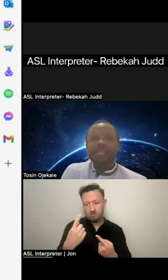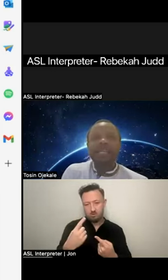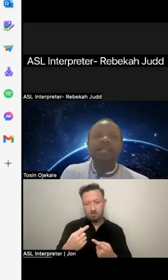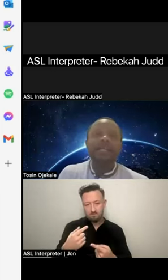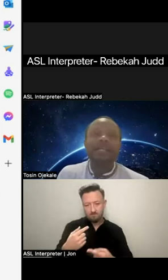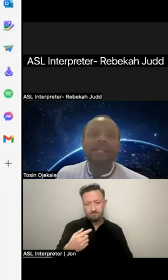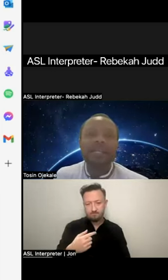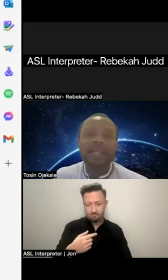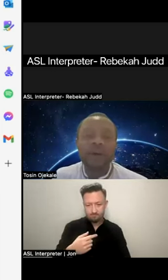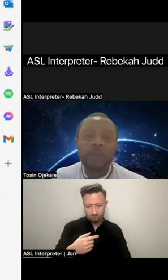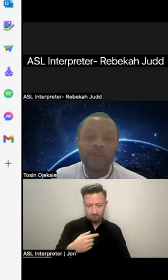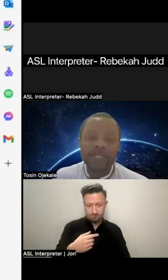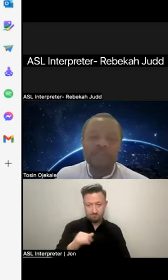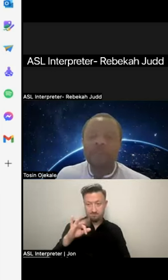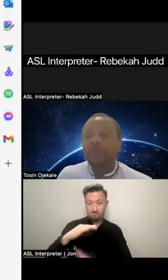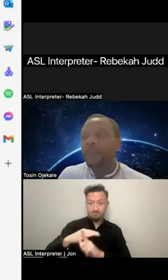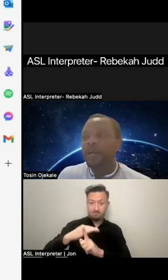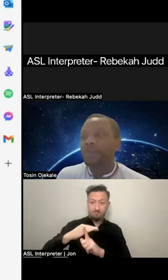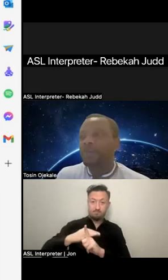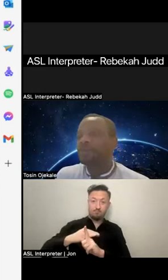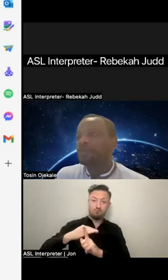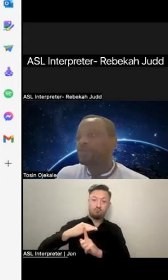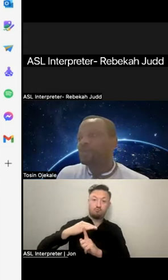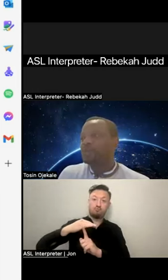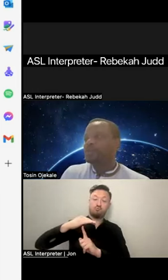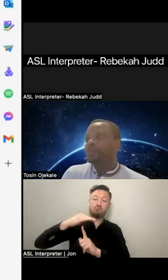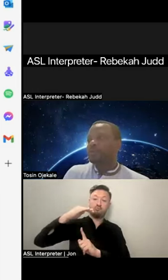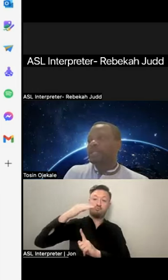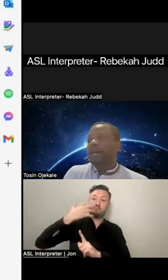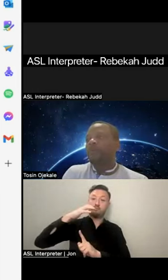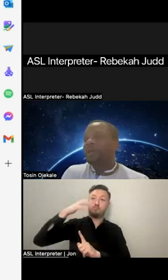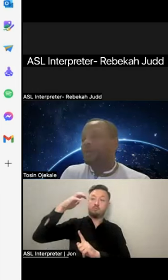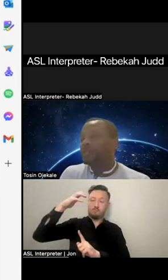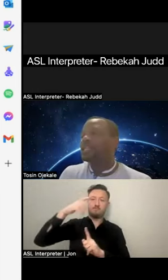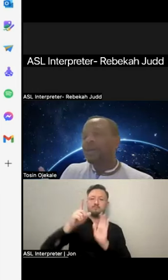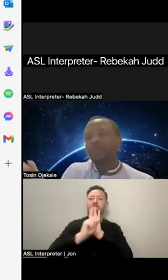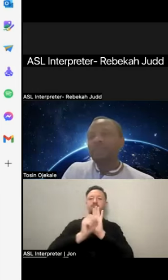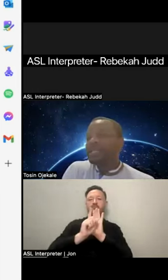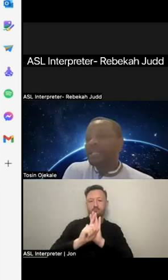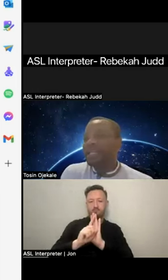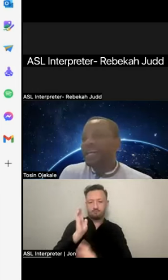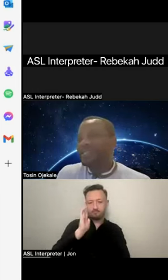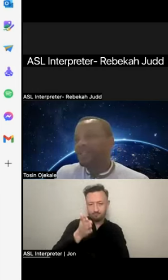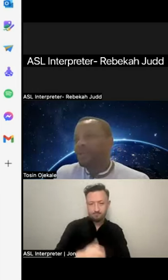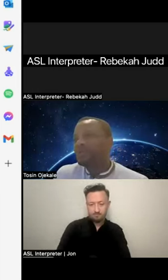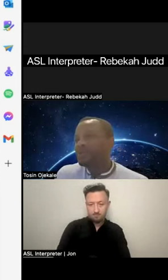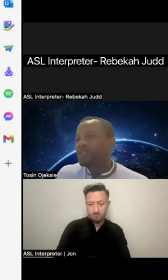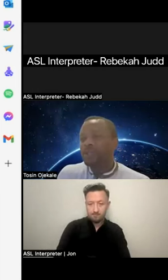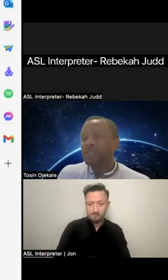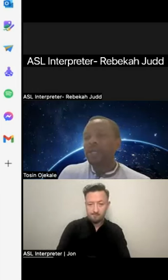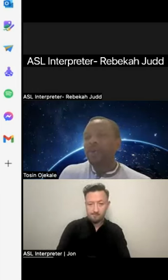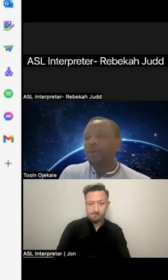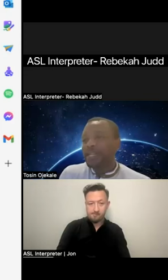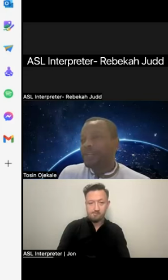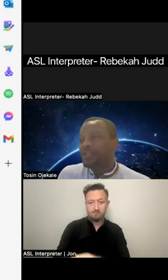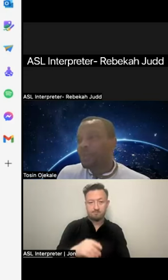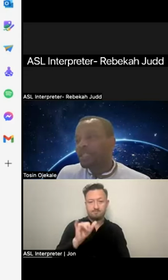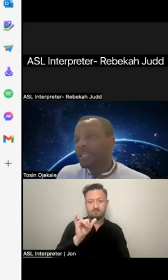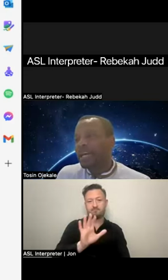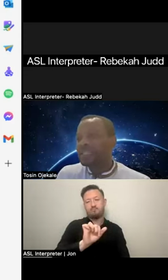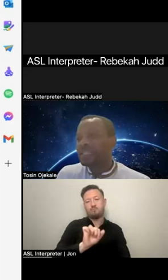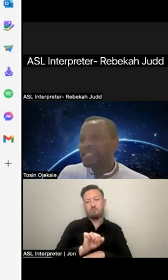see the components of some of them as well, so that will make more sense. But basically, that's their job. It's just when